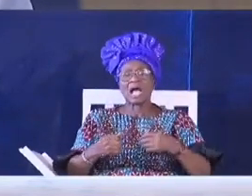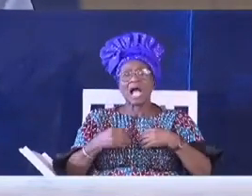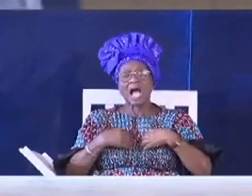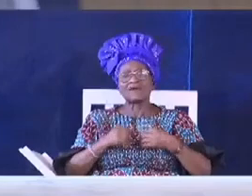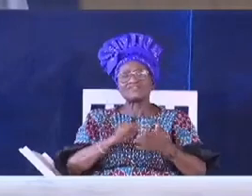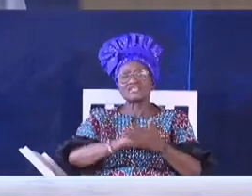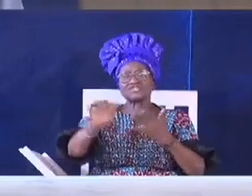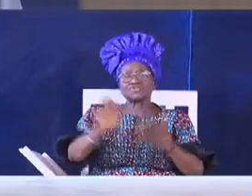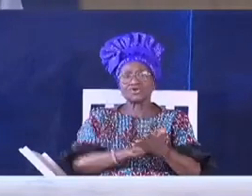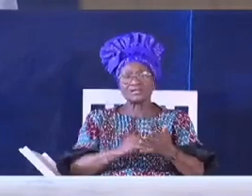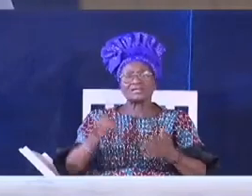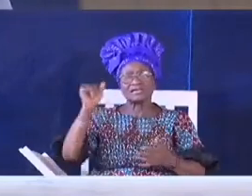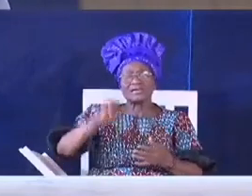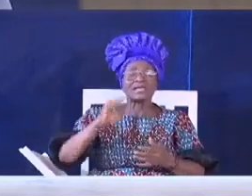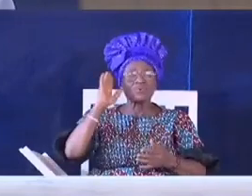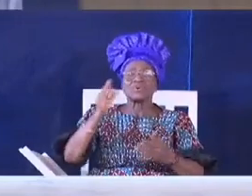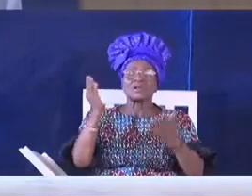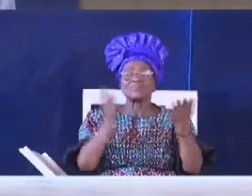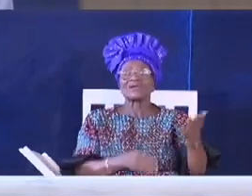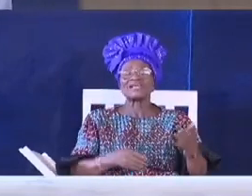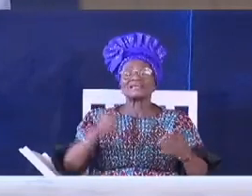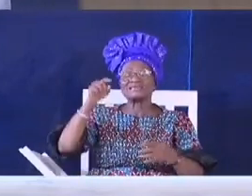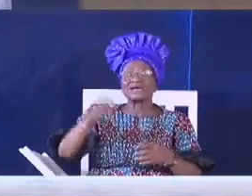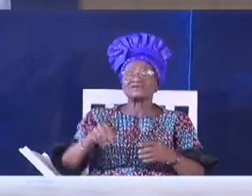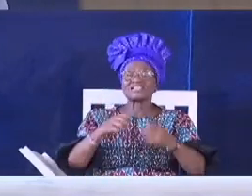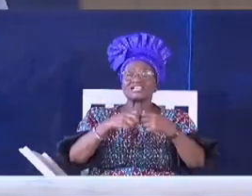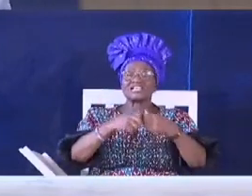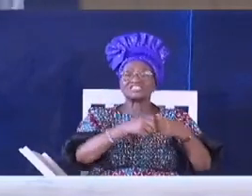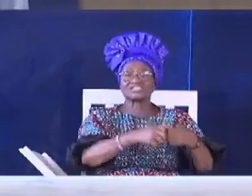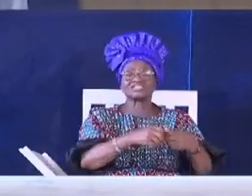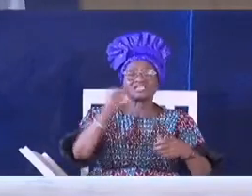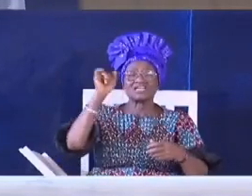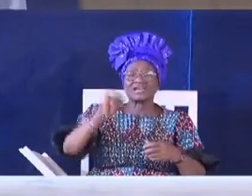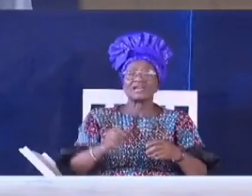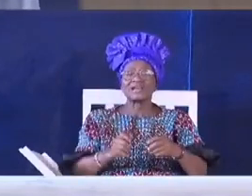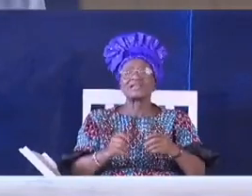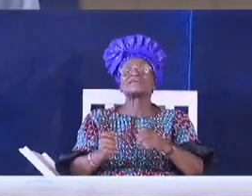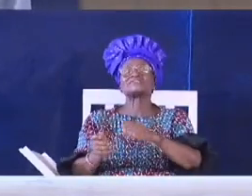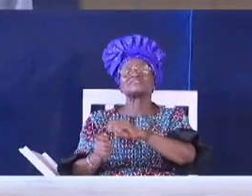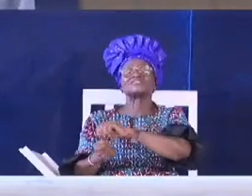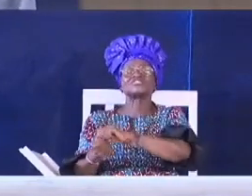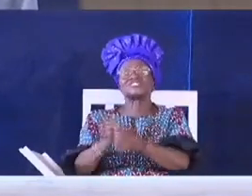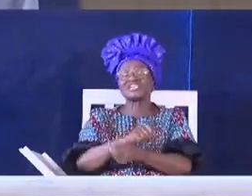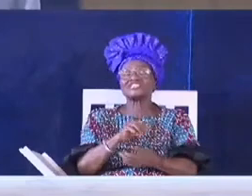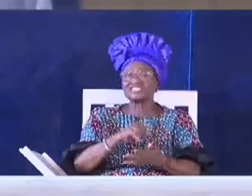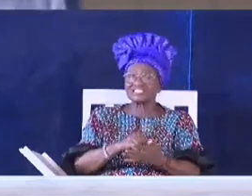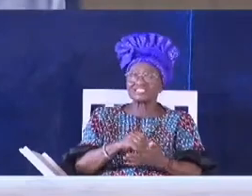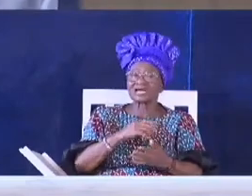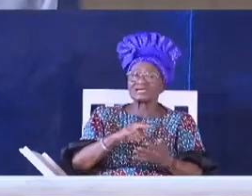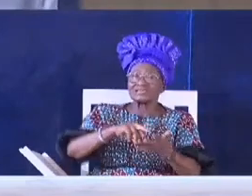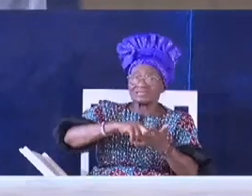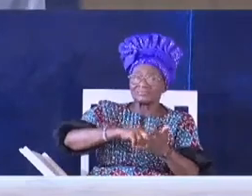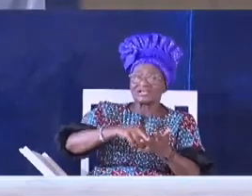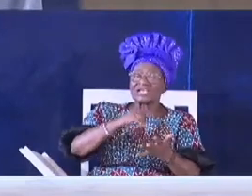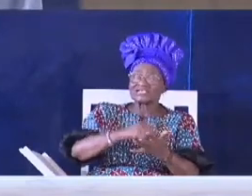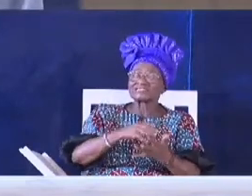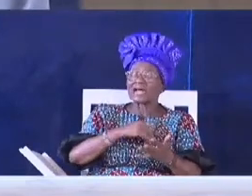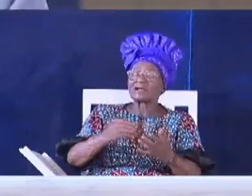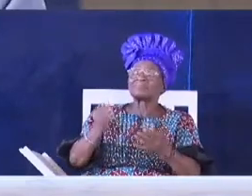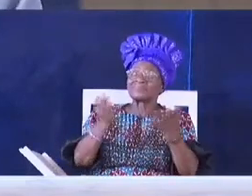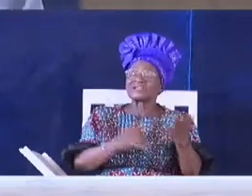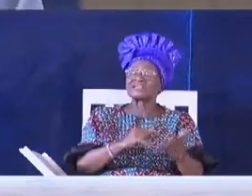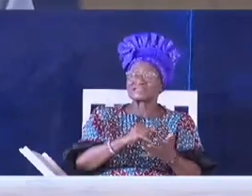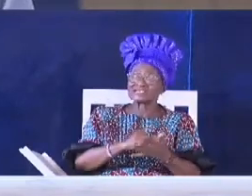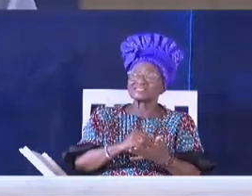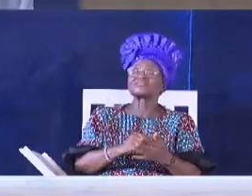they bring down the engine, they take it to pieces, they repair it, and bring it together. There is a God